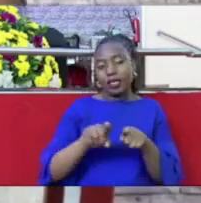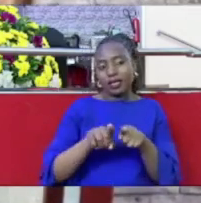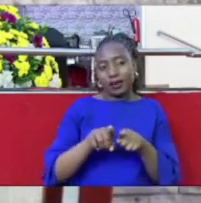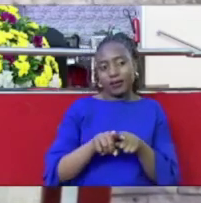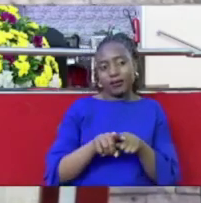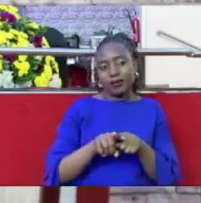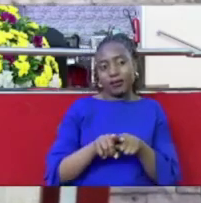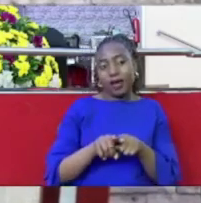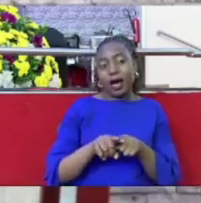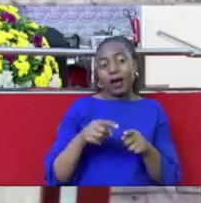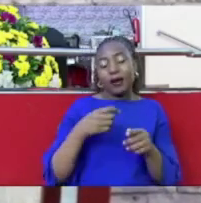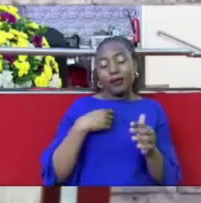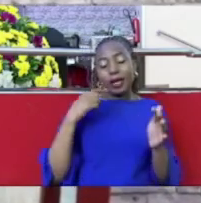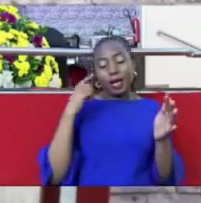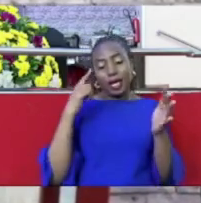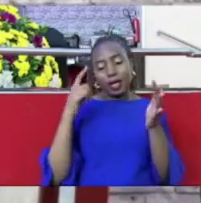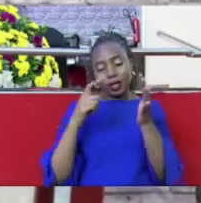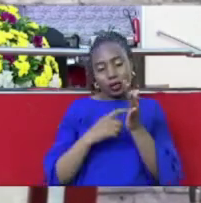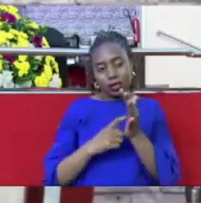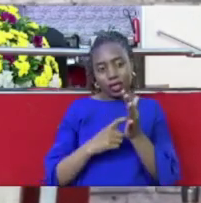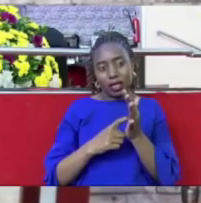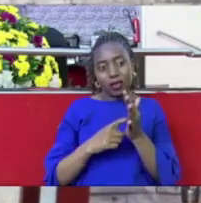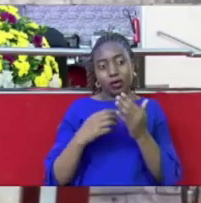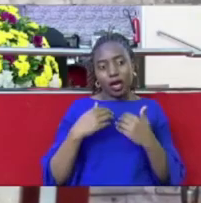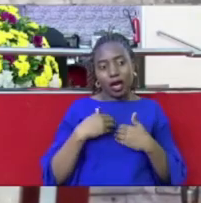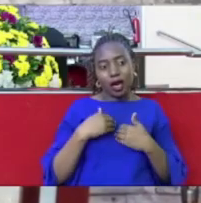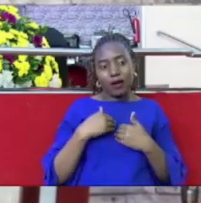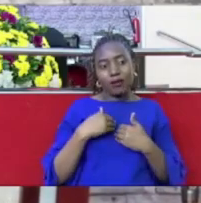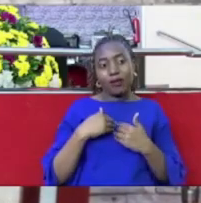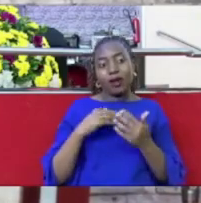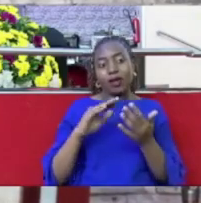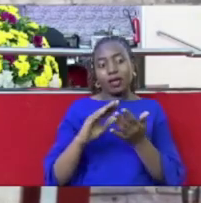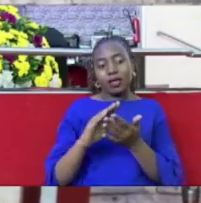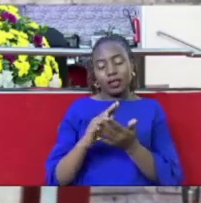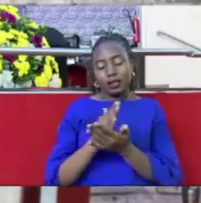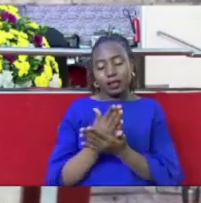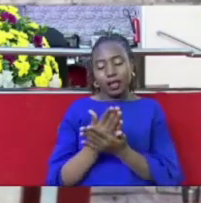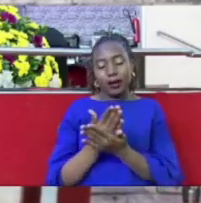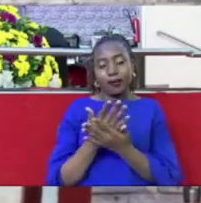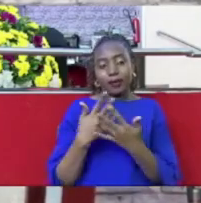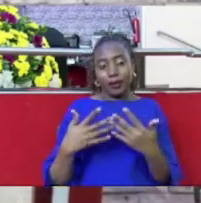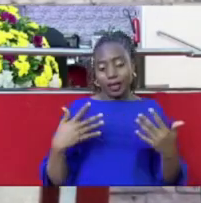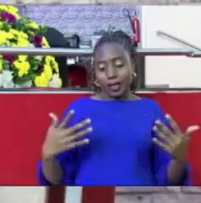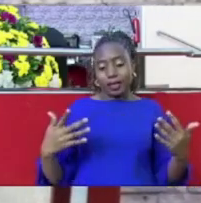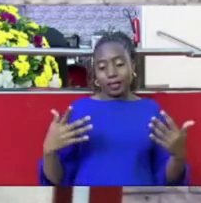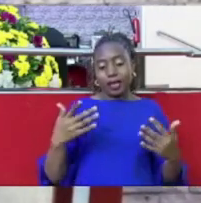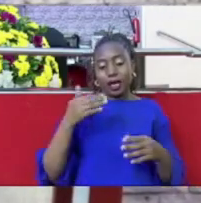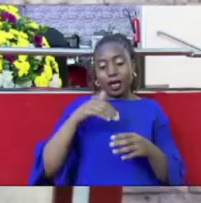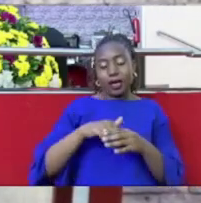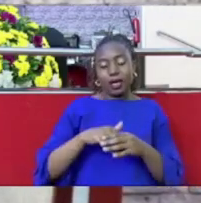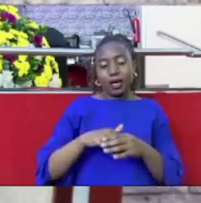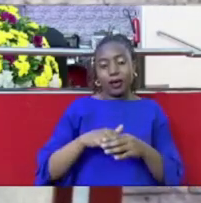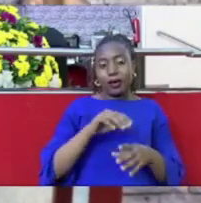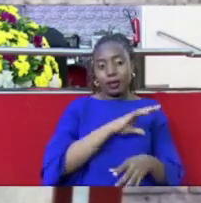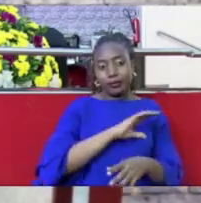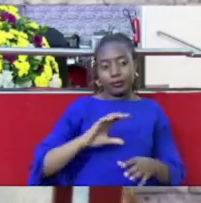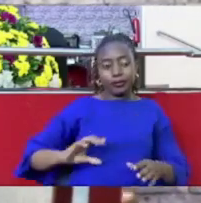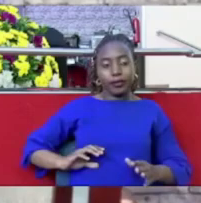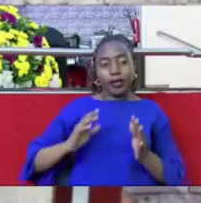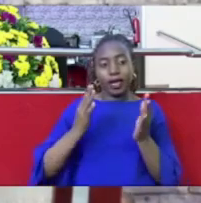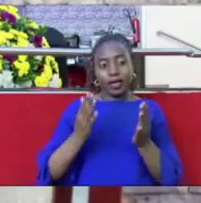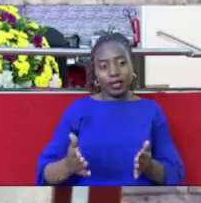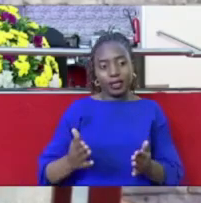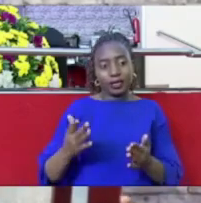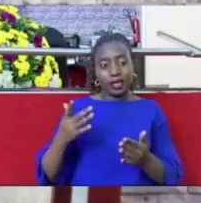several factors in our Christian walk, nikagundua pana masuala kadha katika njia safari yetu ya that the Lord is looking into,